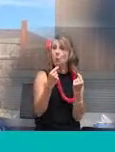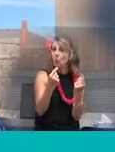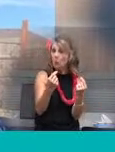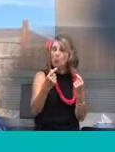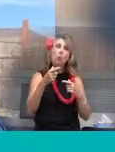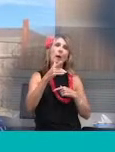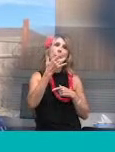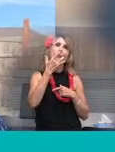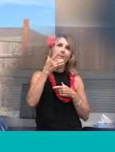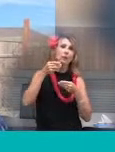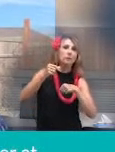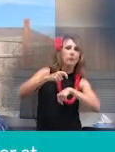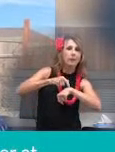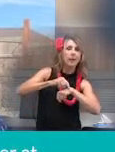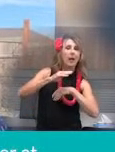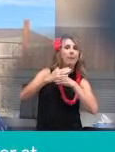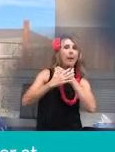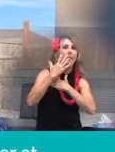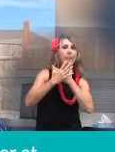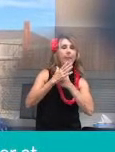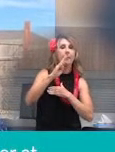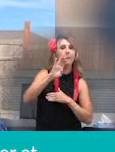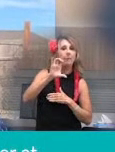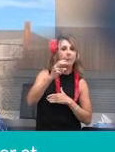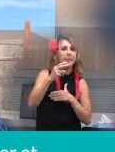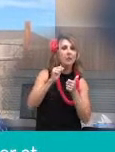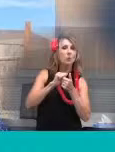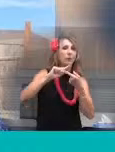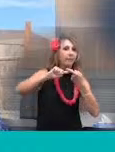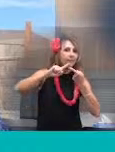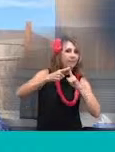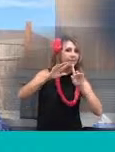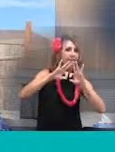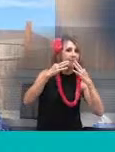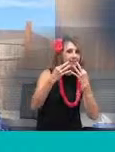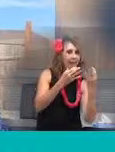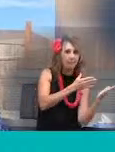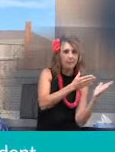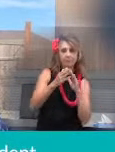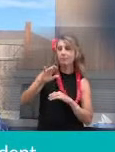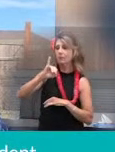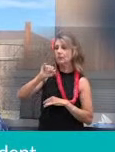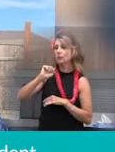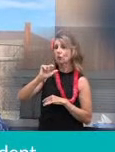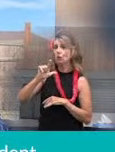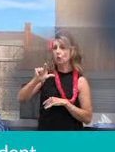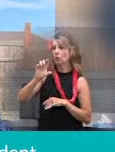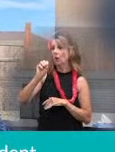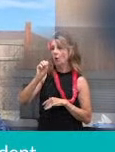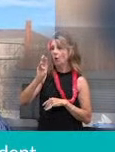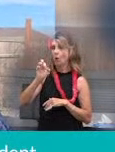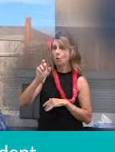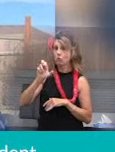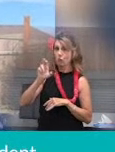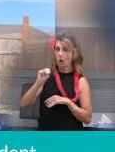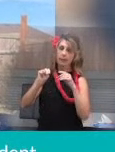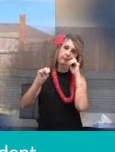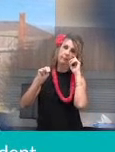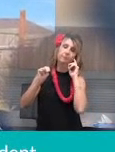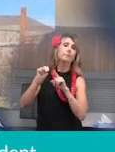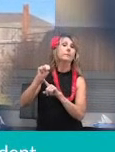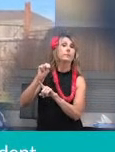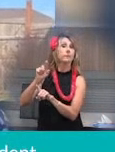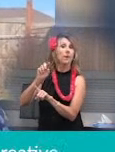friends. Jim O'Brien, social science teacher at Ursuline College, and Owecta Secondary vice